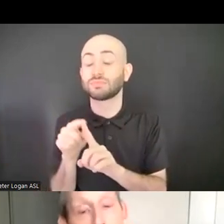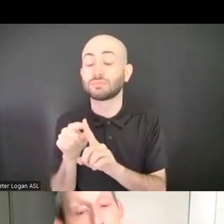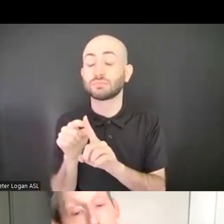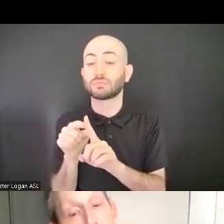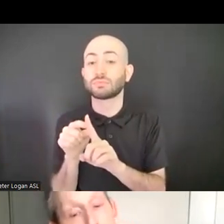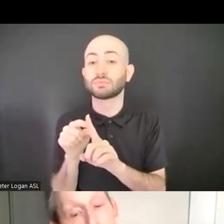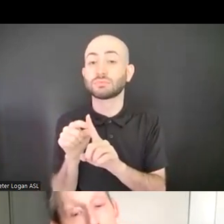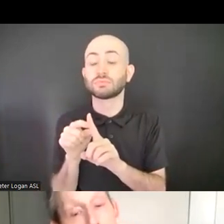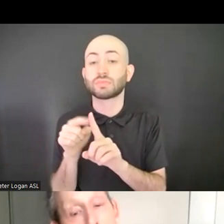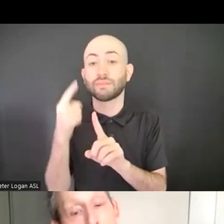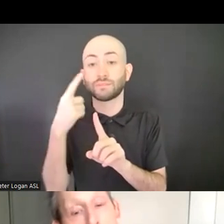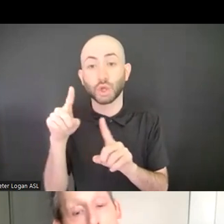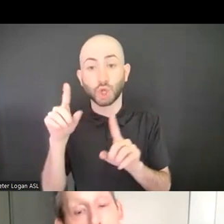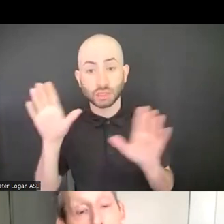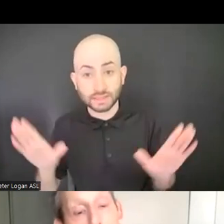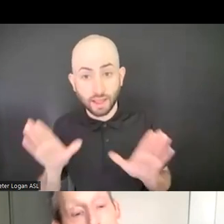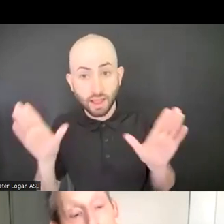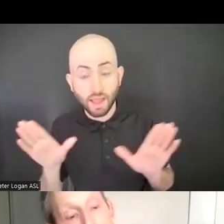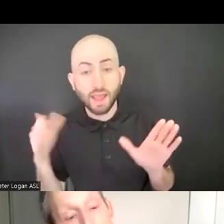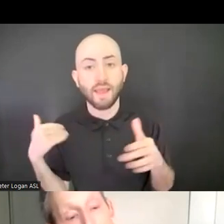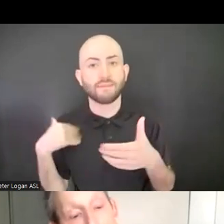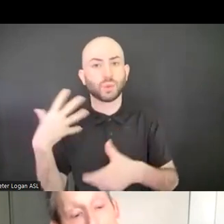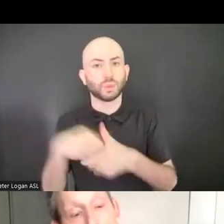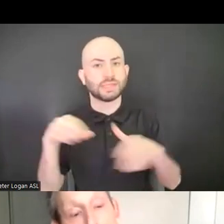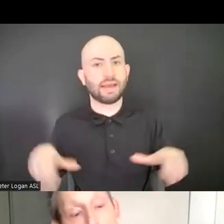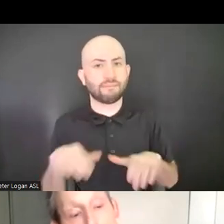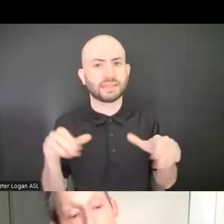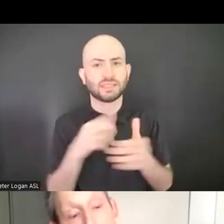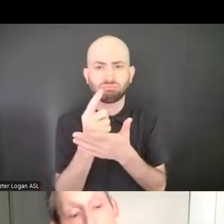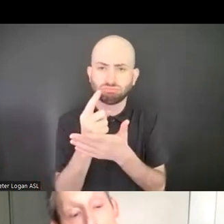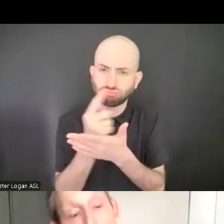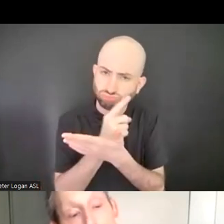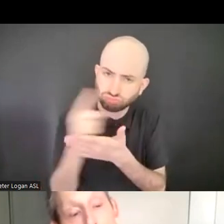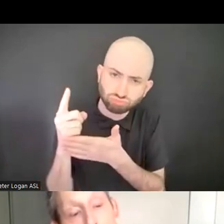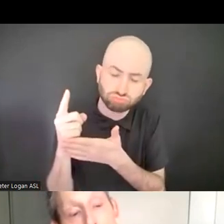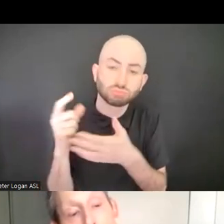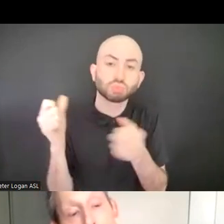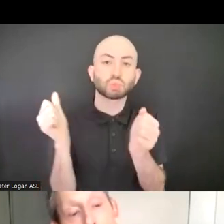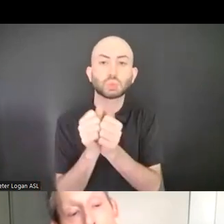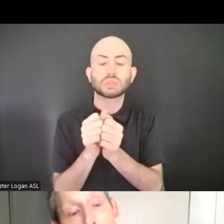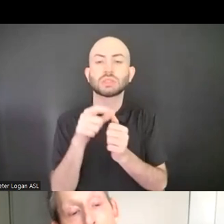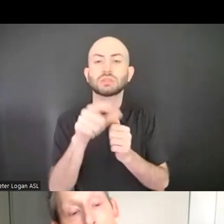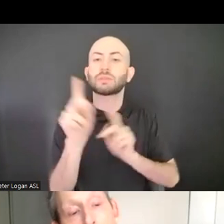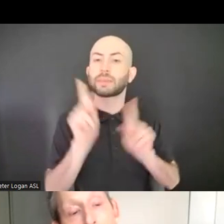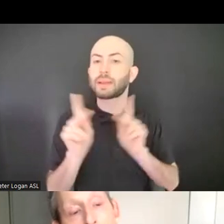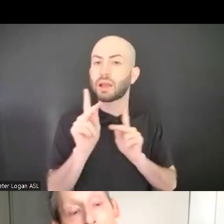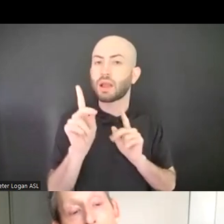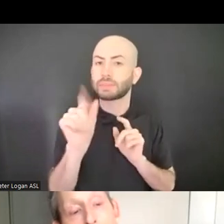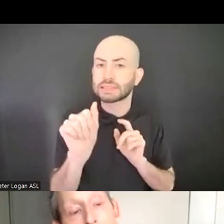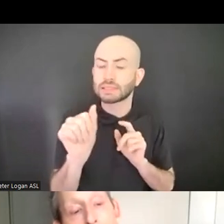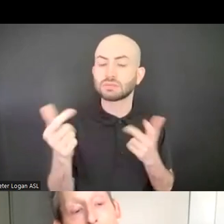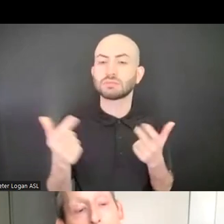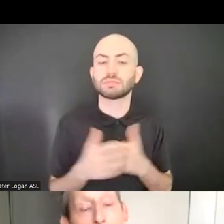sundays and inclusive activities throughout the week for people with disabilities um